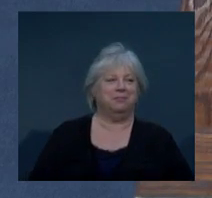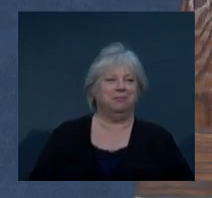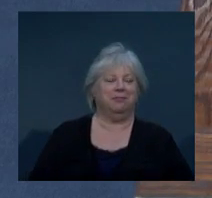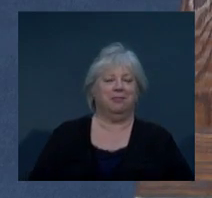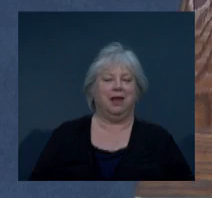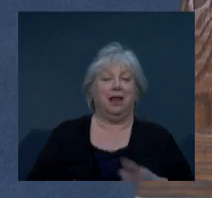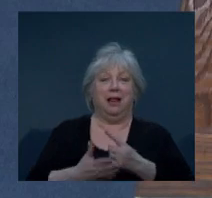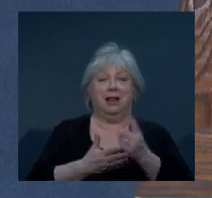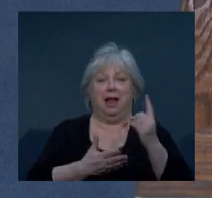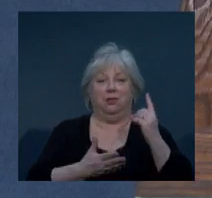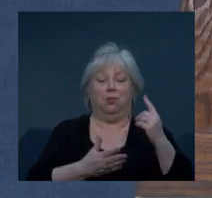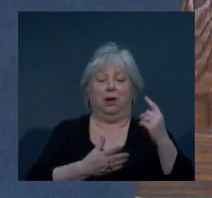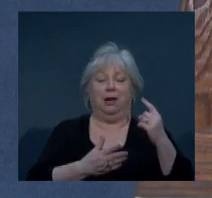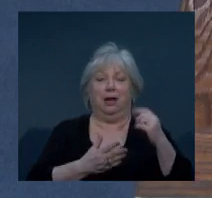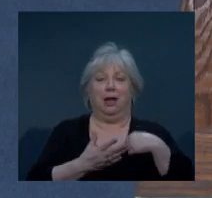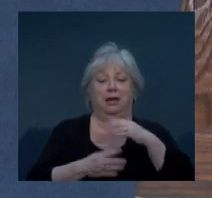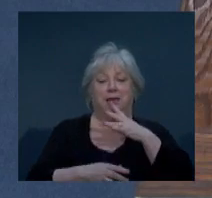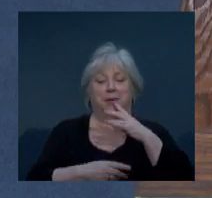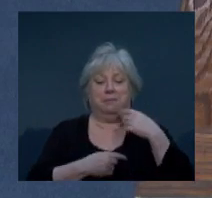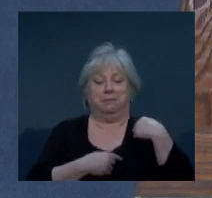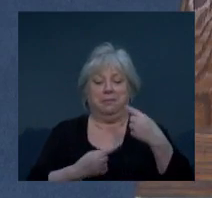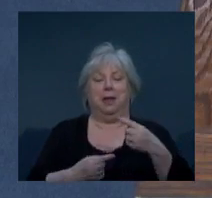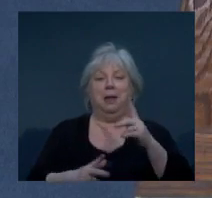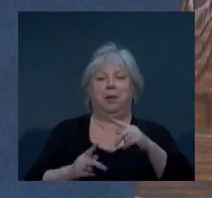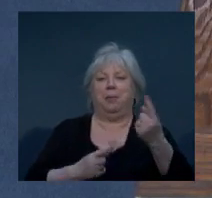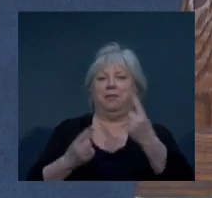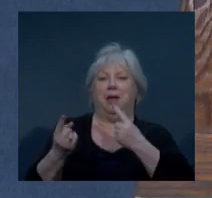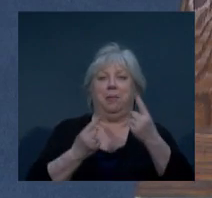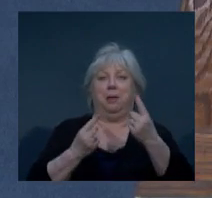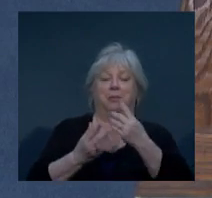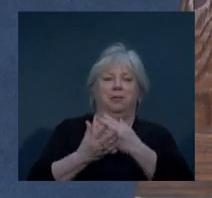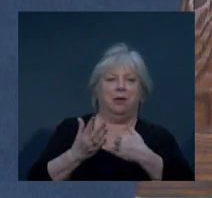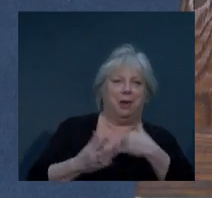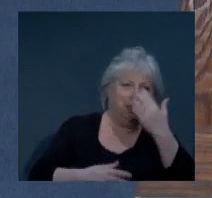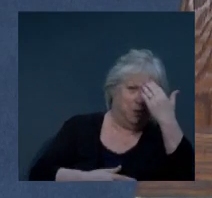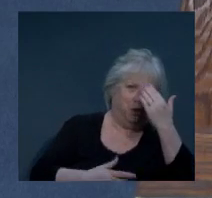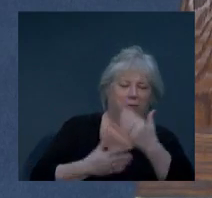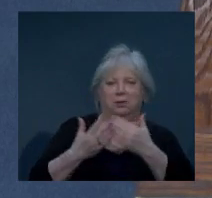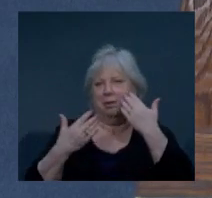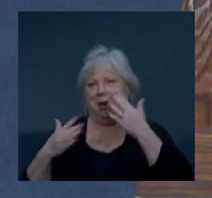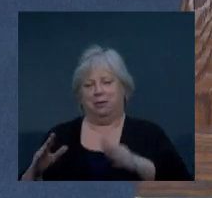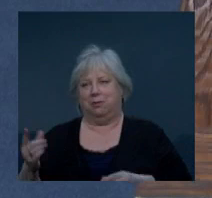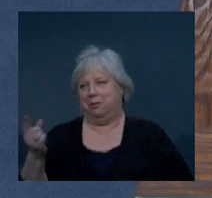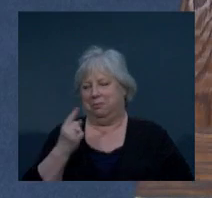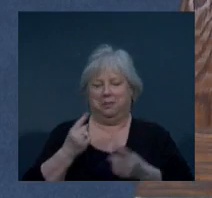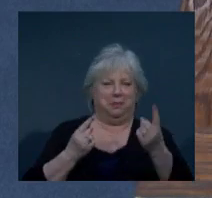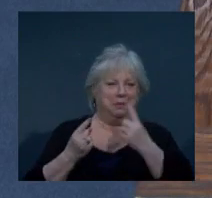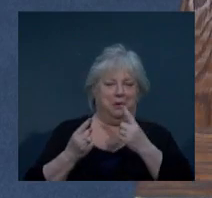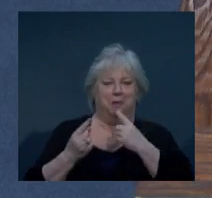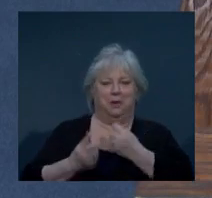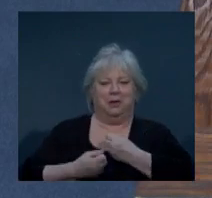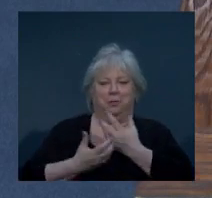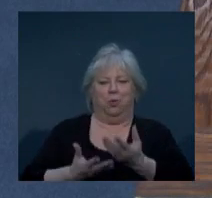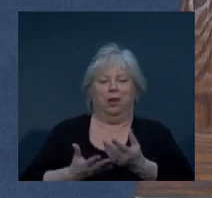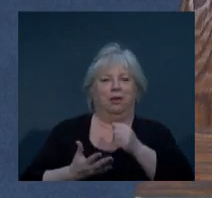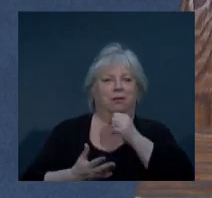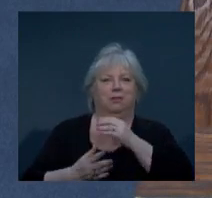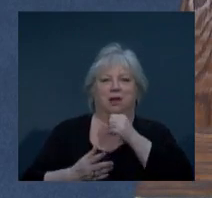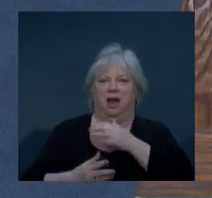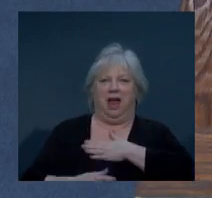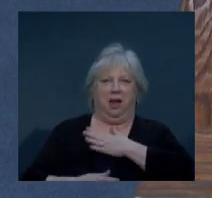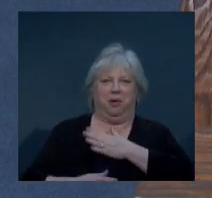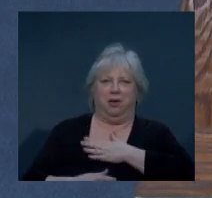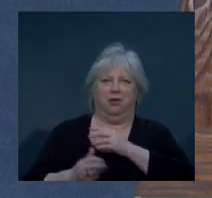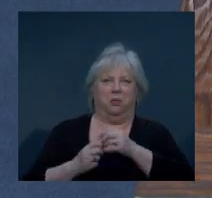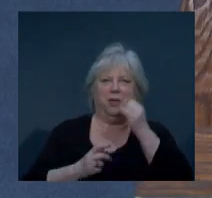Since I spoke last week, I've been approached by people, some I know, some I don't know, who expressed their dissatisfaction